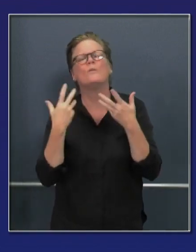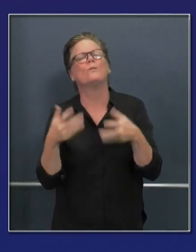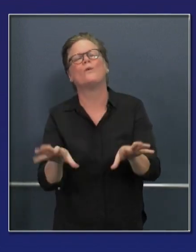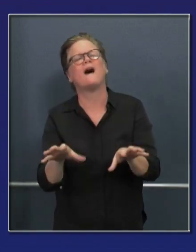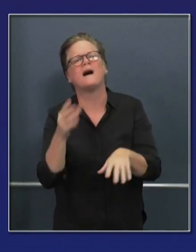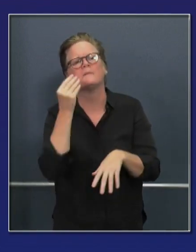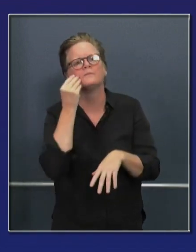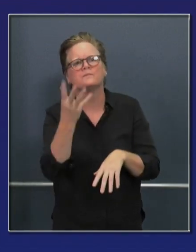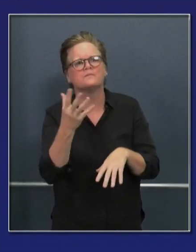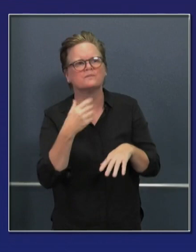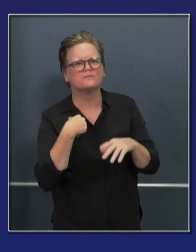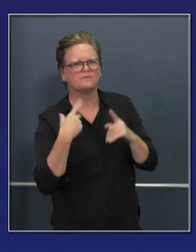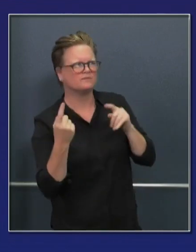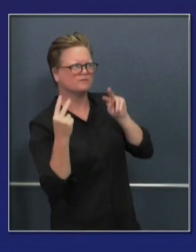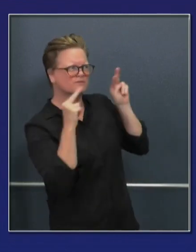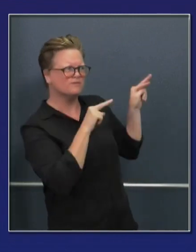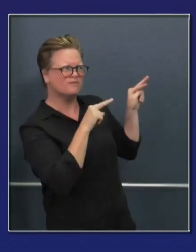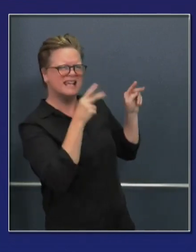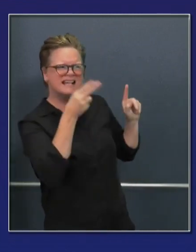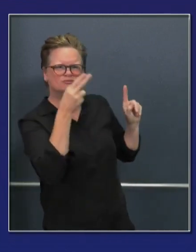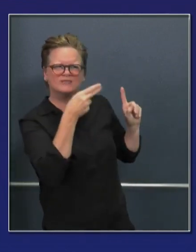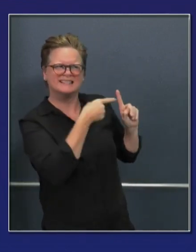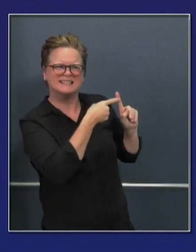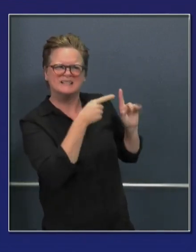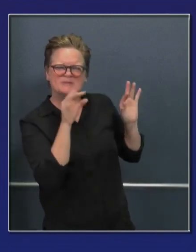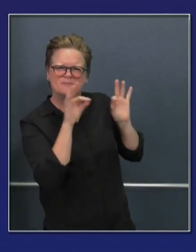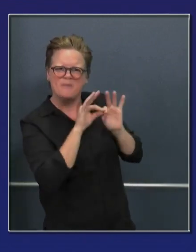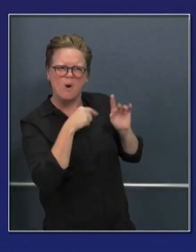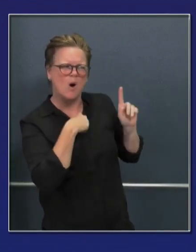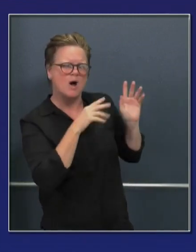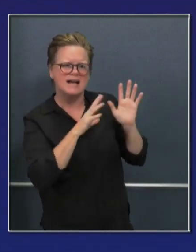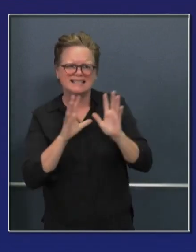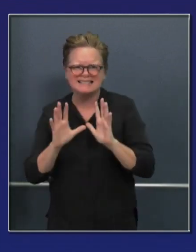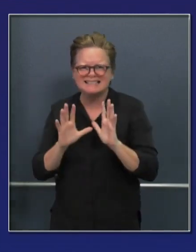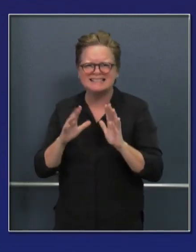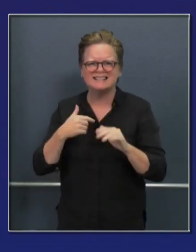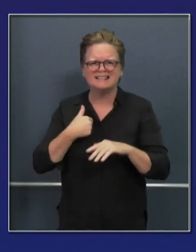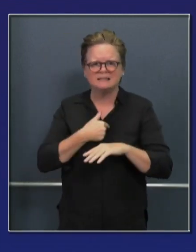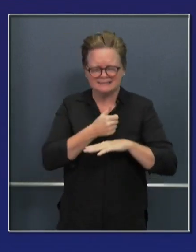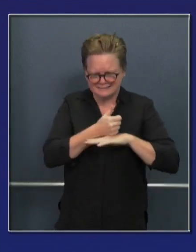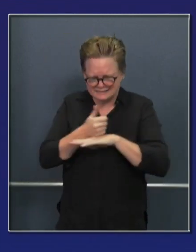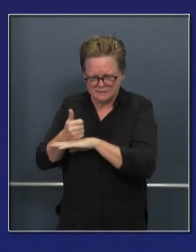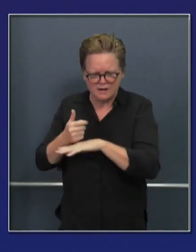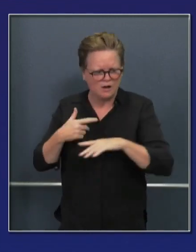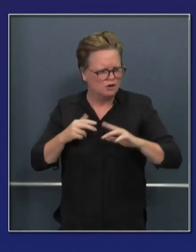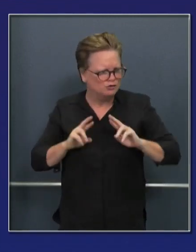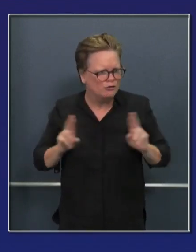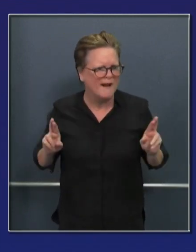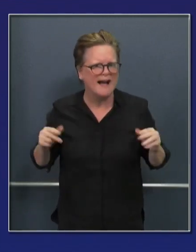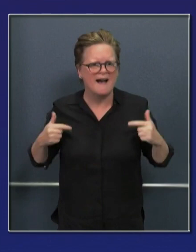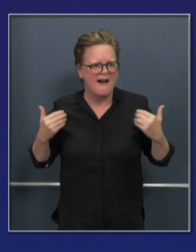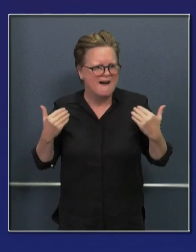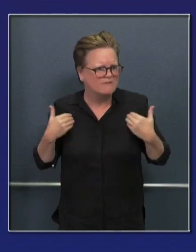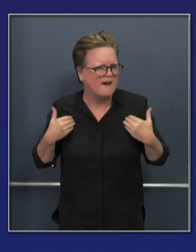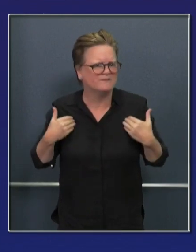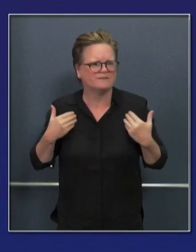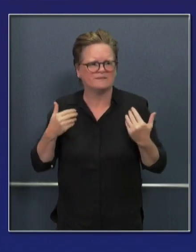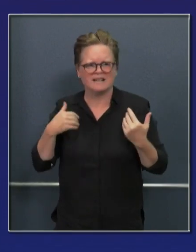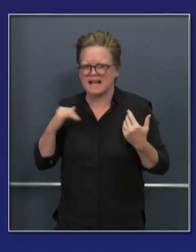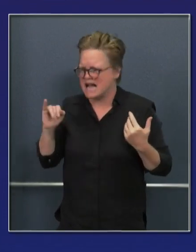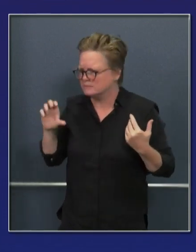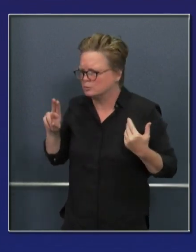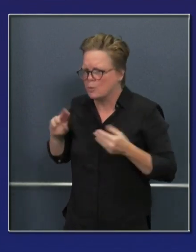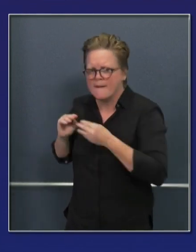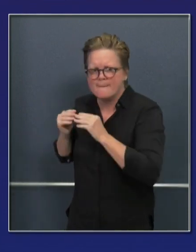have all of this inventory, but it's also incumbent upon us as individuals to be smart, to wear a